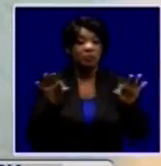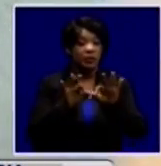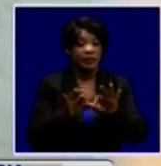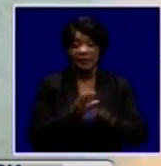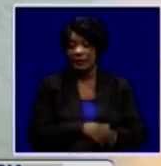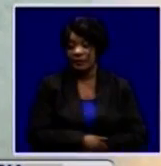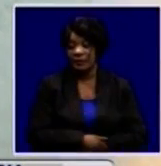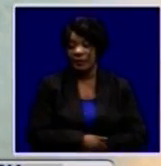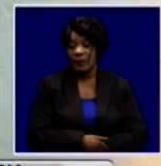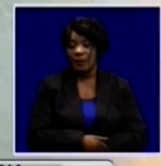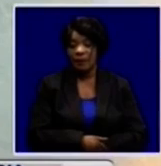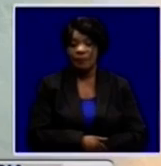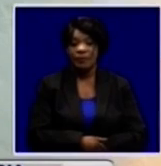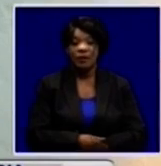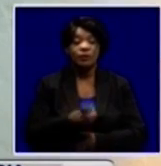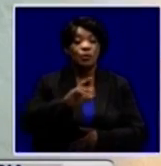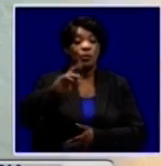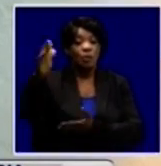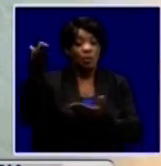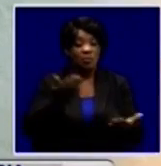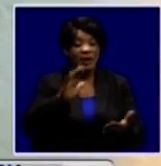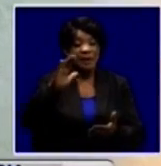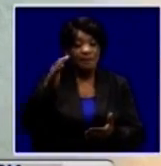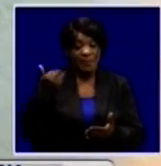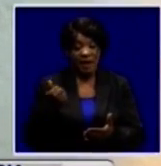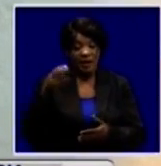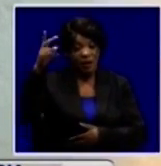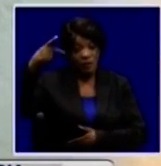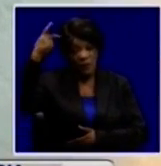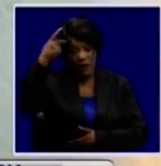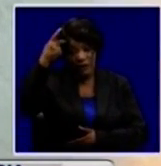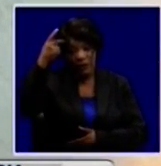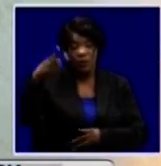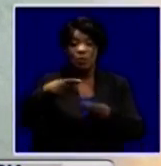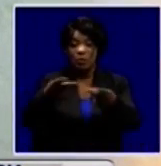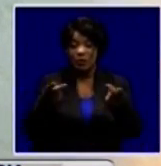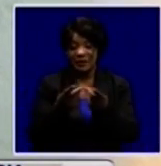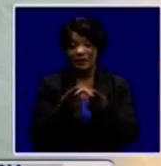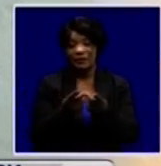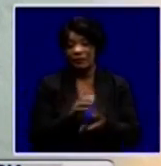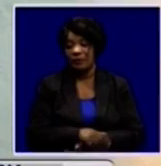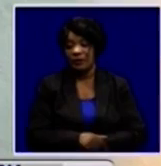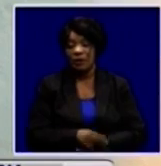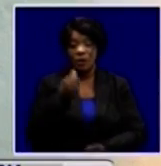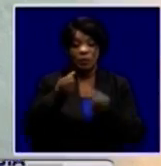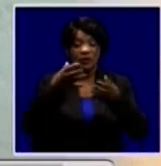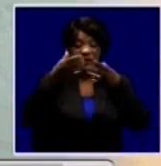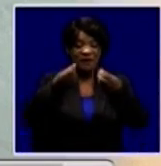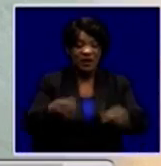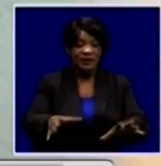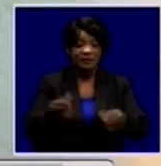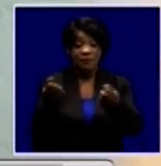reclaim back our political position of being a voter which we have lost over time.